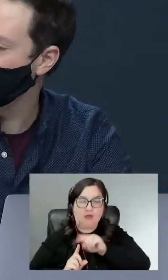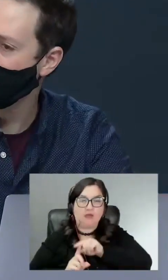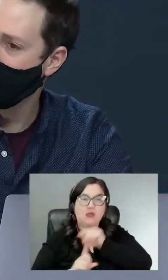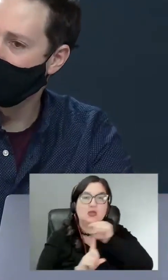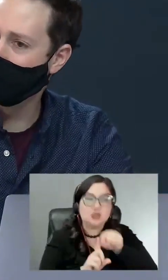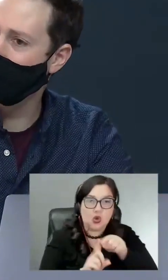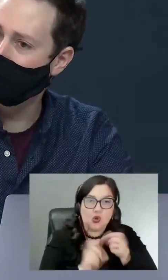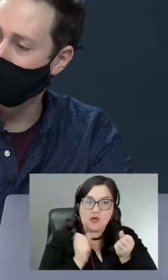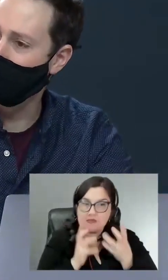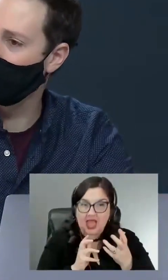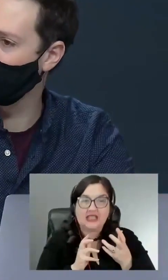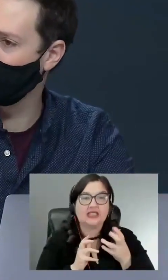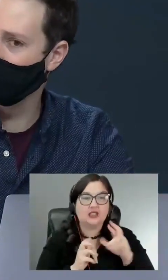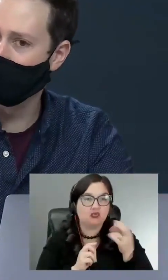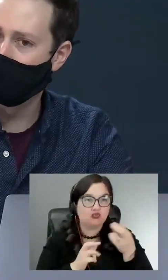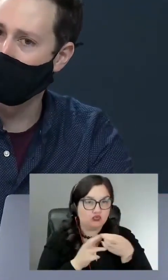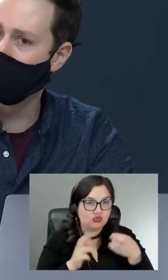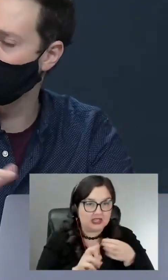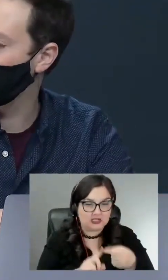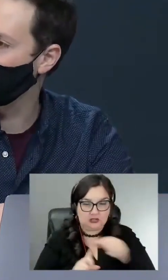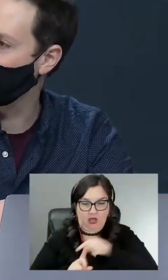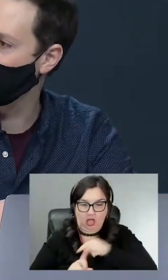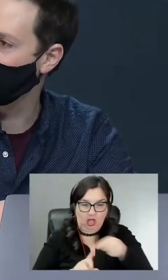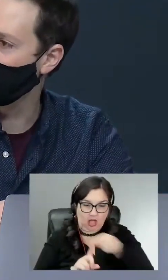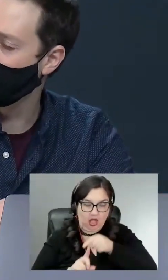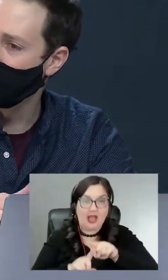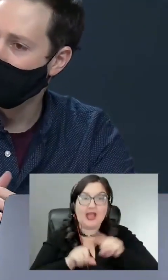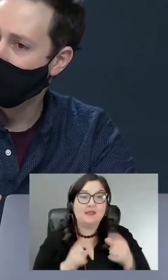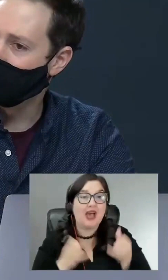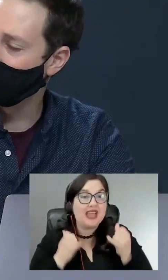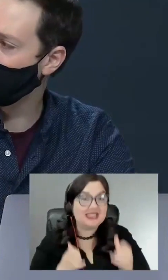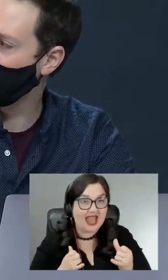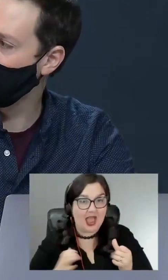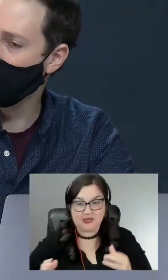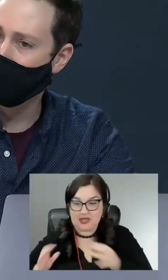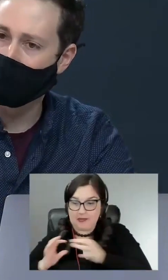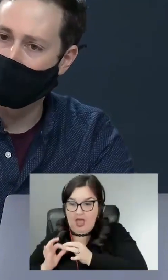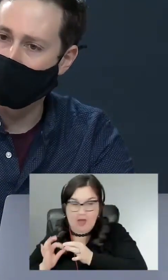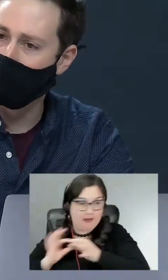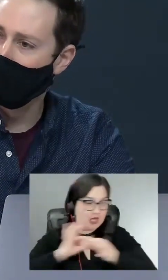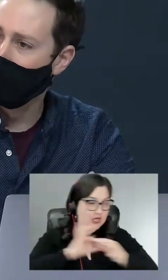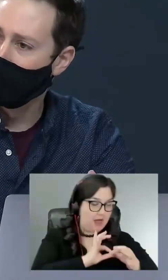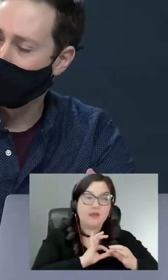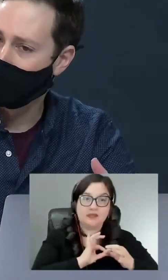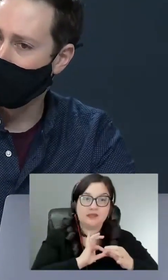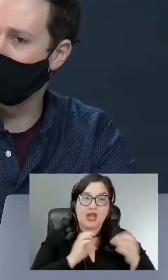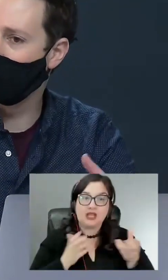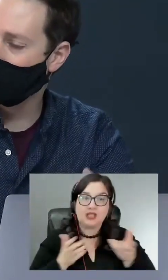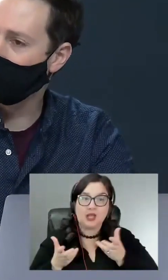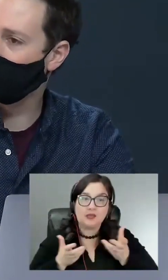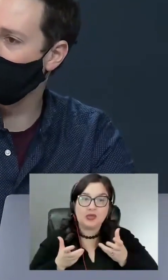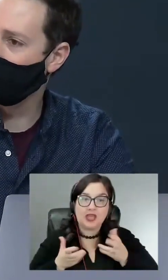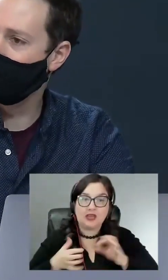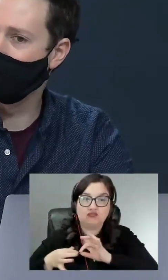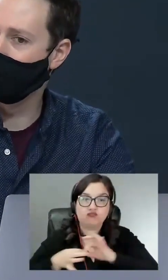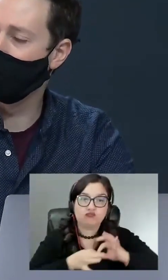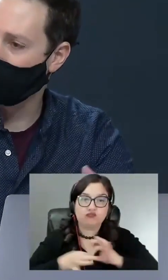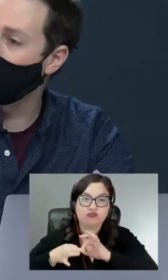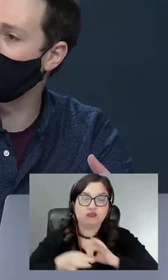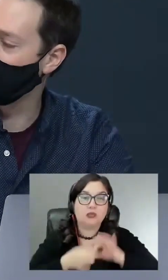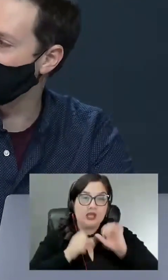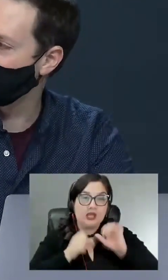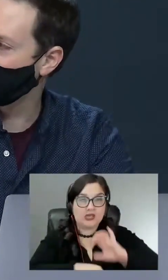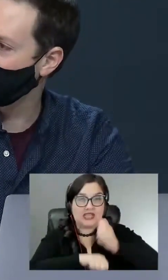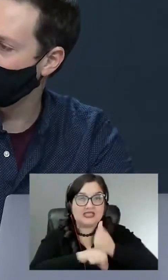back. With SiteLink, we enable pop-to-pop communication. So basically, you can create a network of between